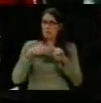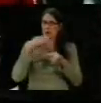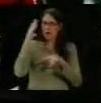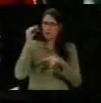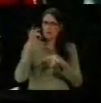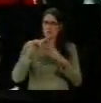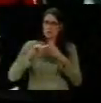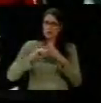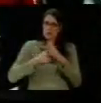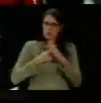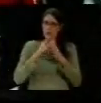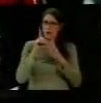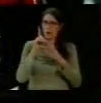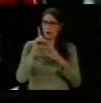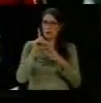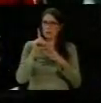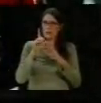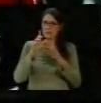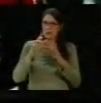you start digging,